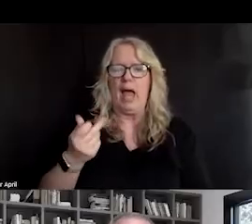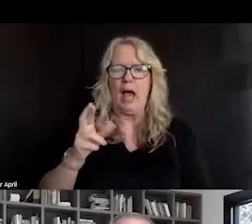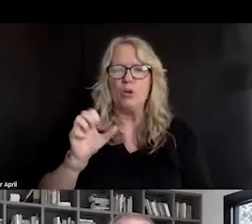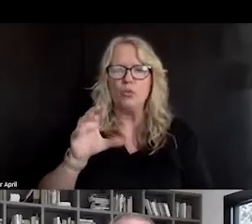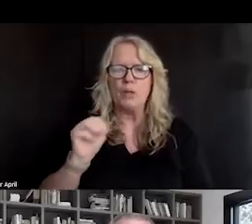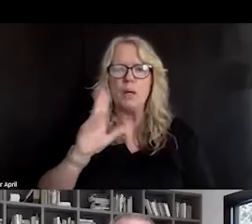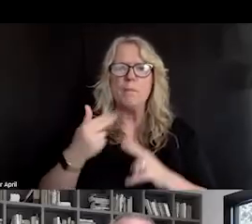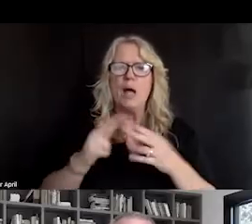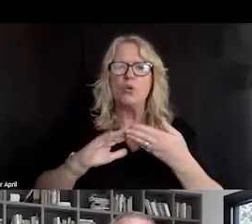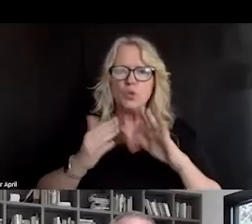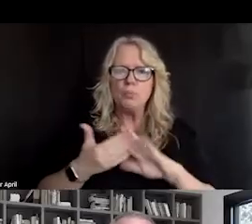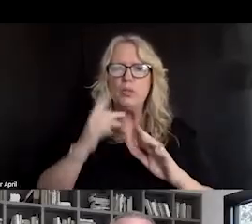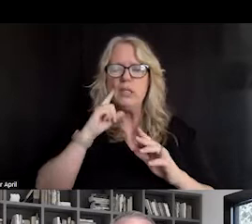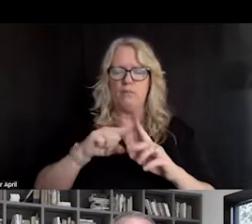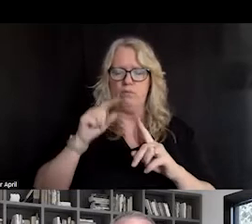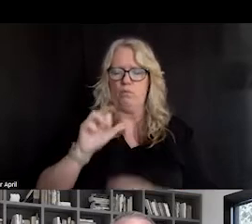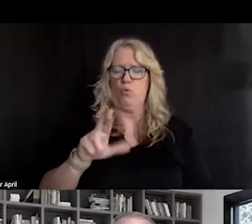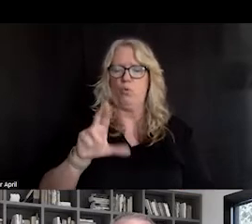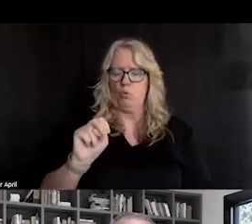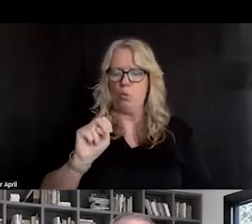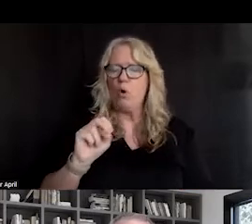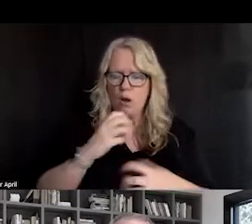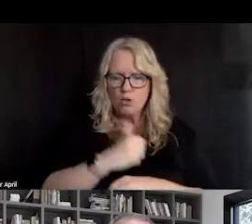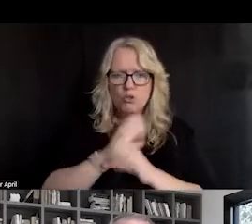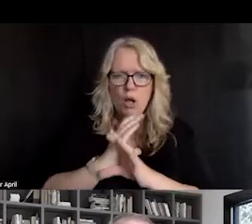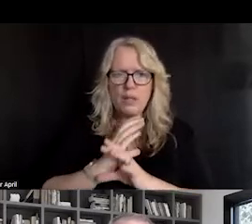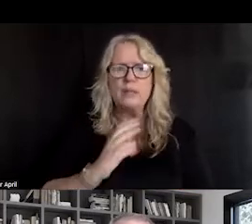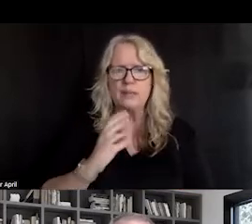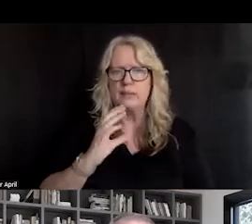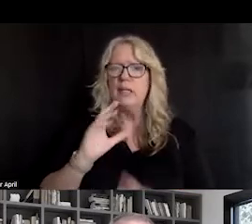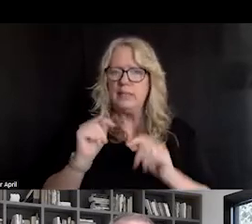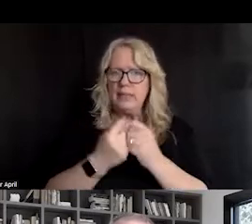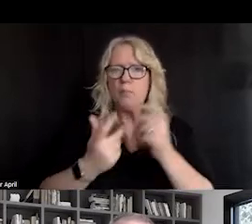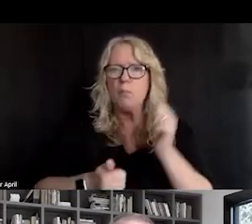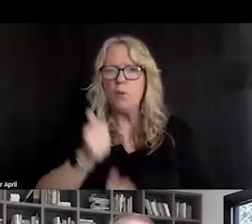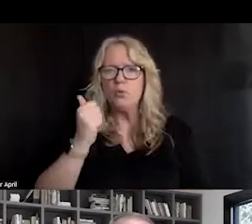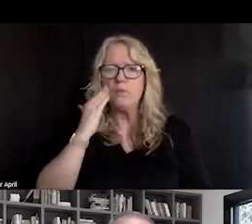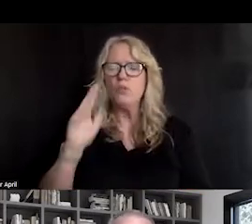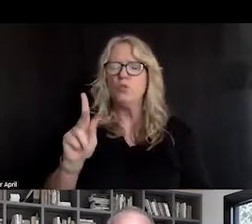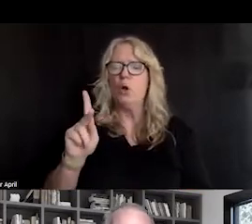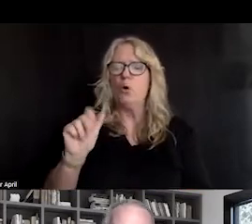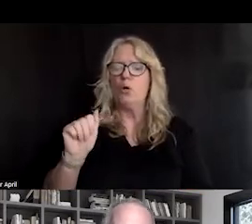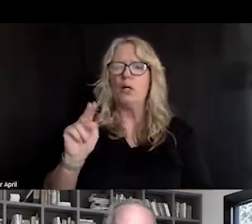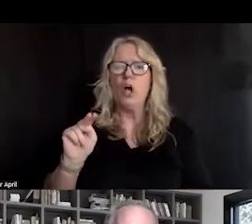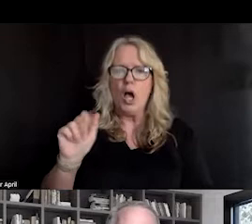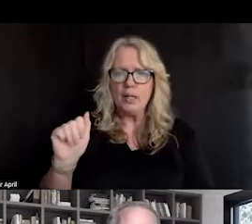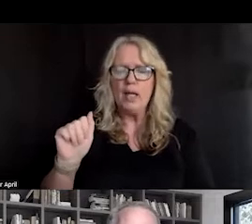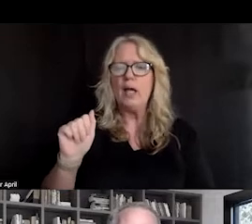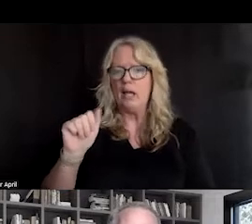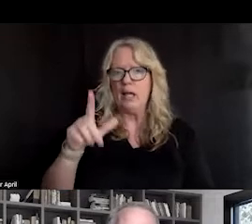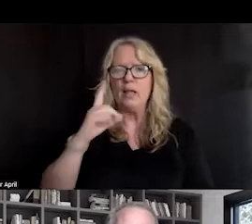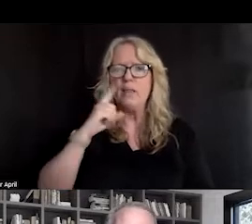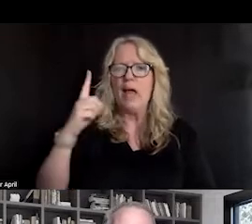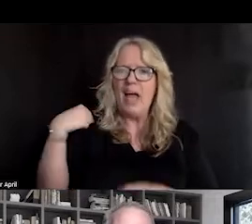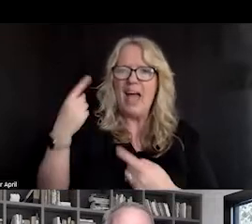of communities for core crisis continuum. Kana, most of you know Kana from her long career with Samhsa as acting